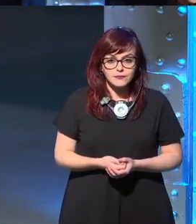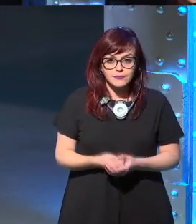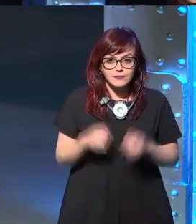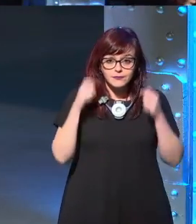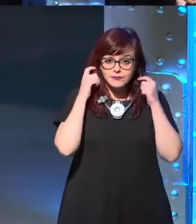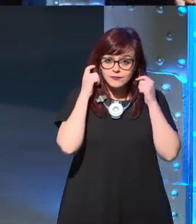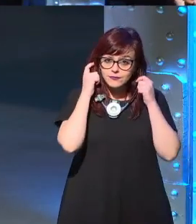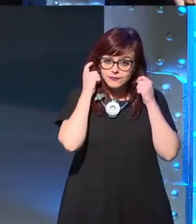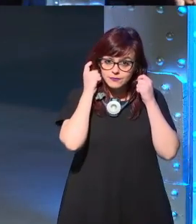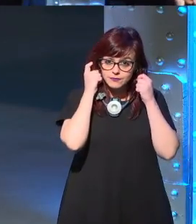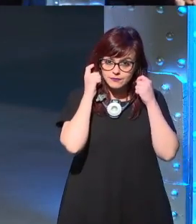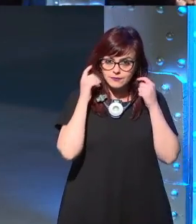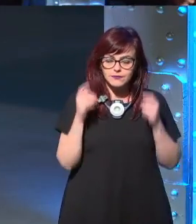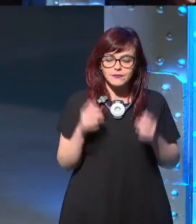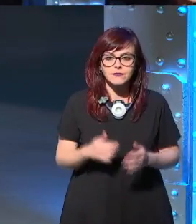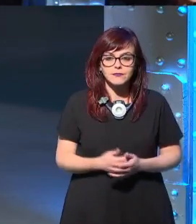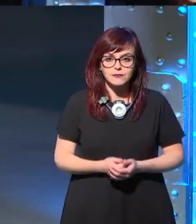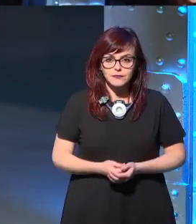Sí, por favor.